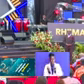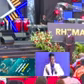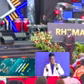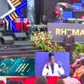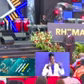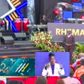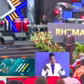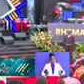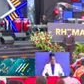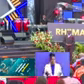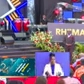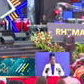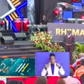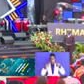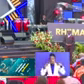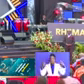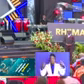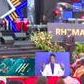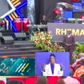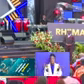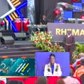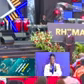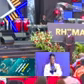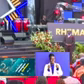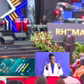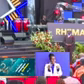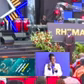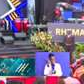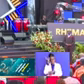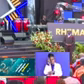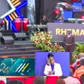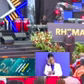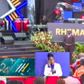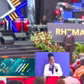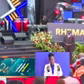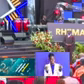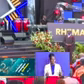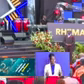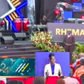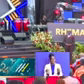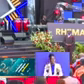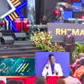today to decree and declare that any evil